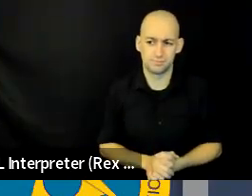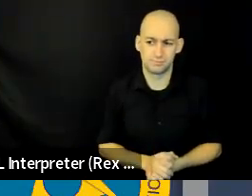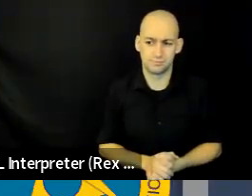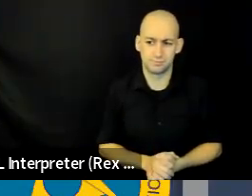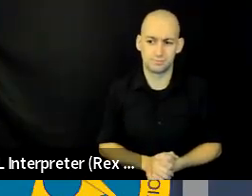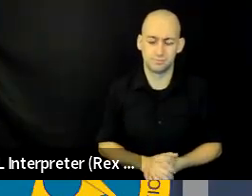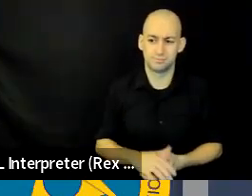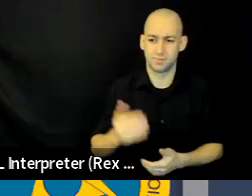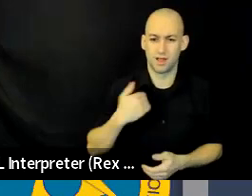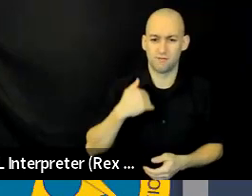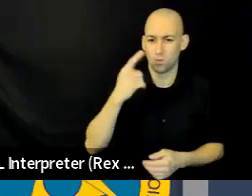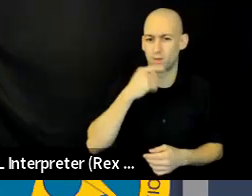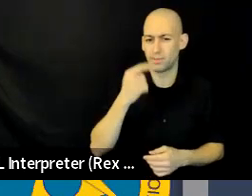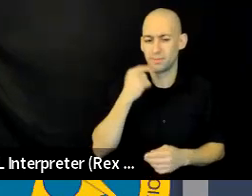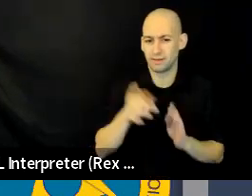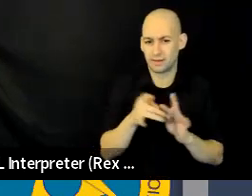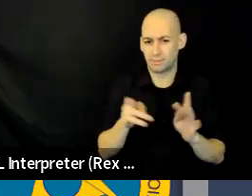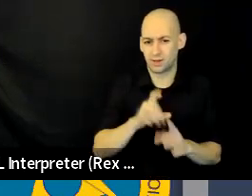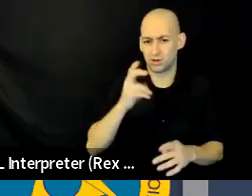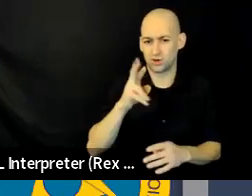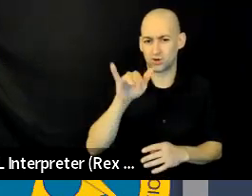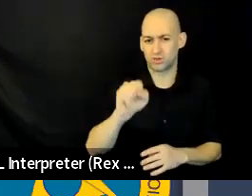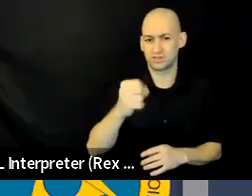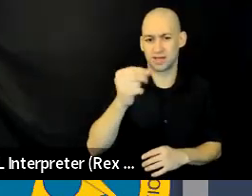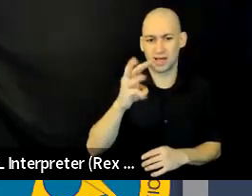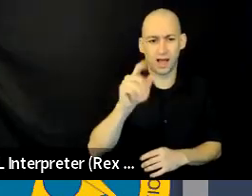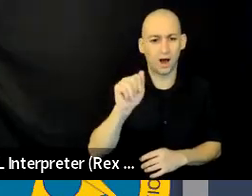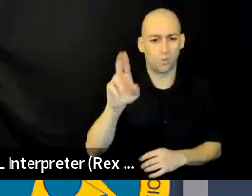We do have one public comment, Chris Howard.